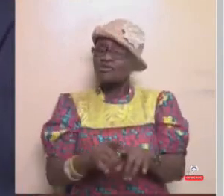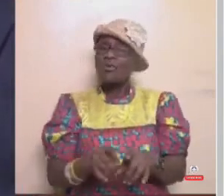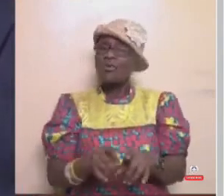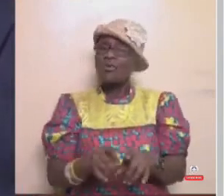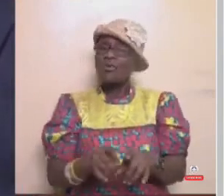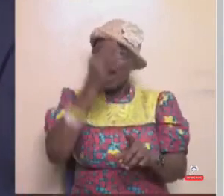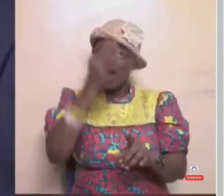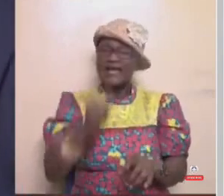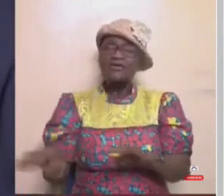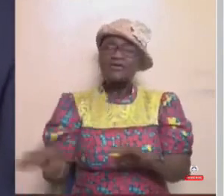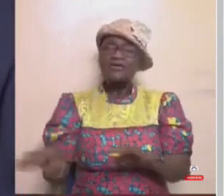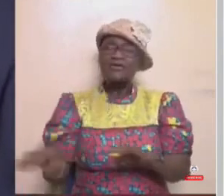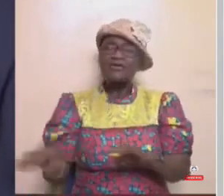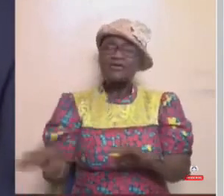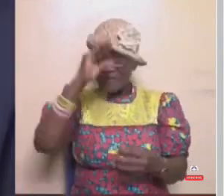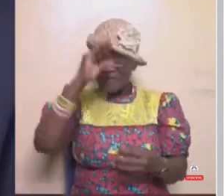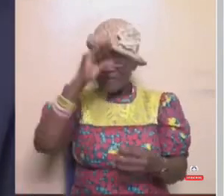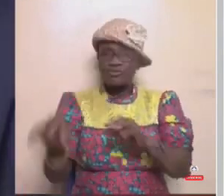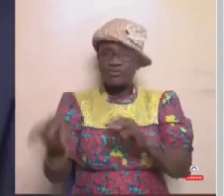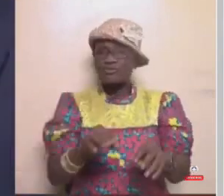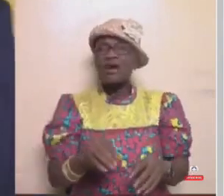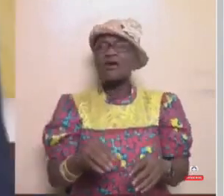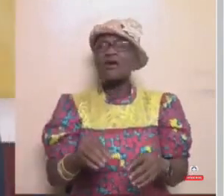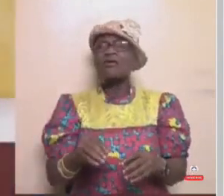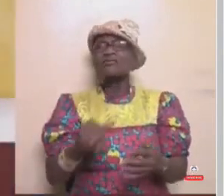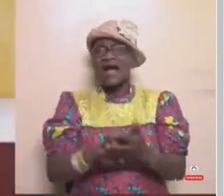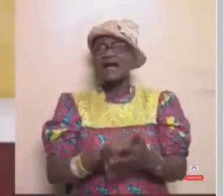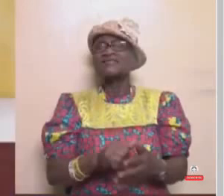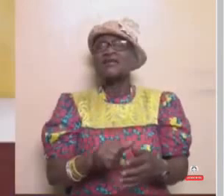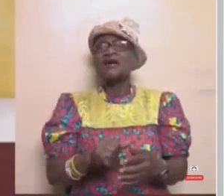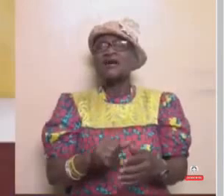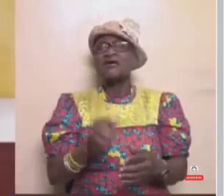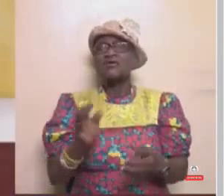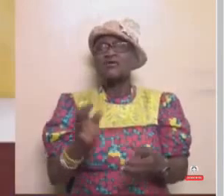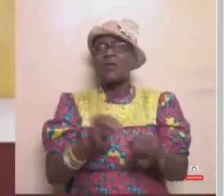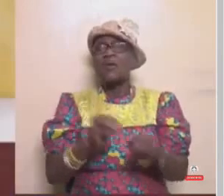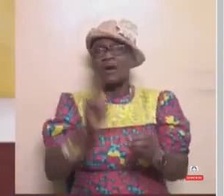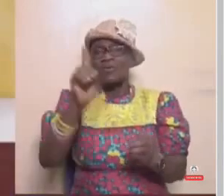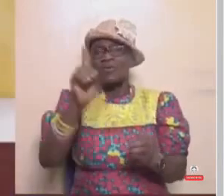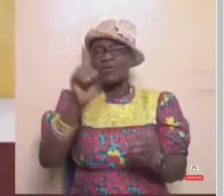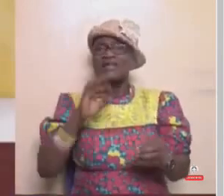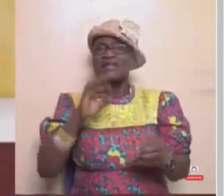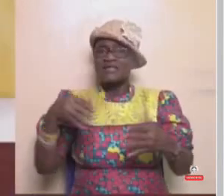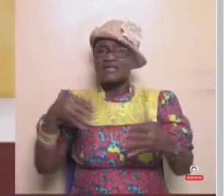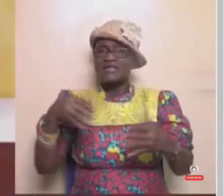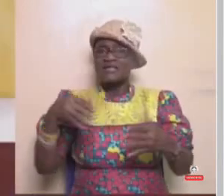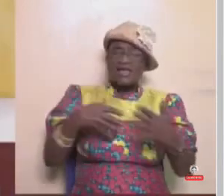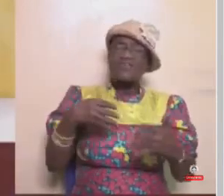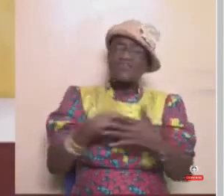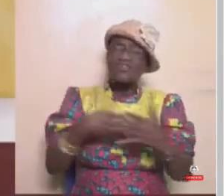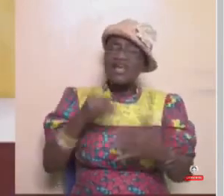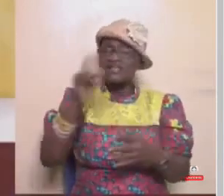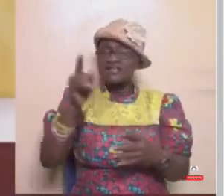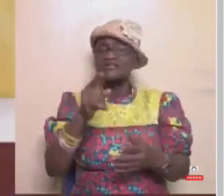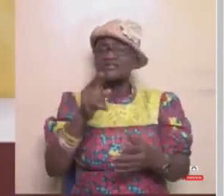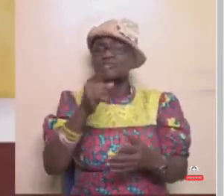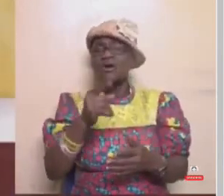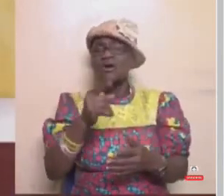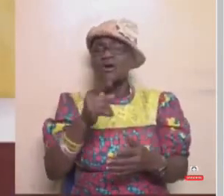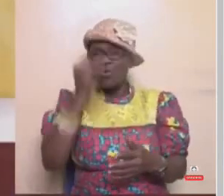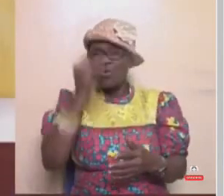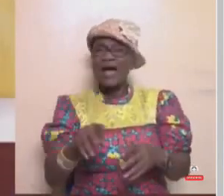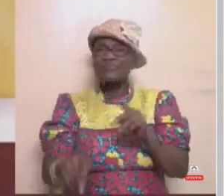situation? Number one, fear. Fear is the one of the reasons why people fail to do something about